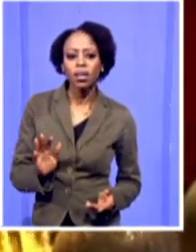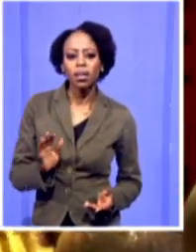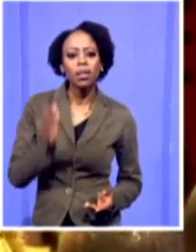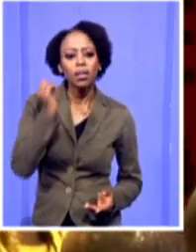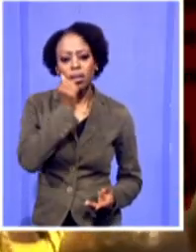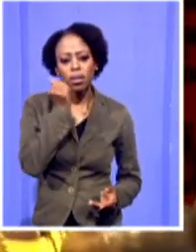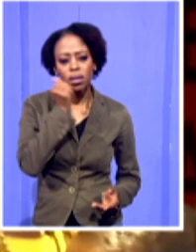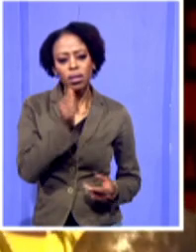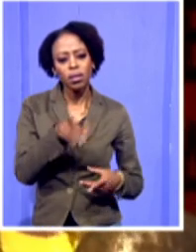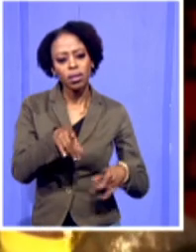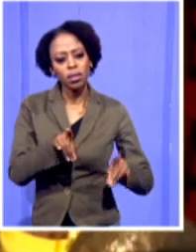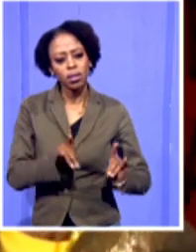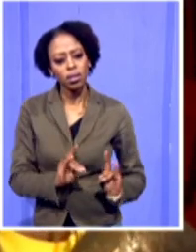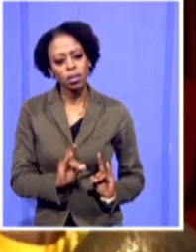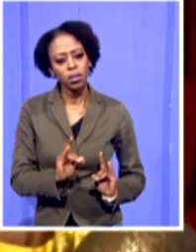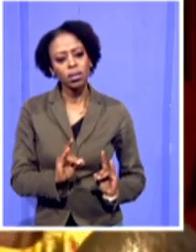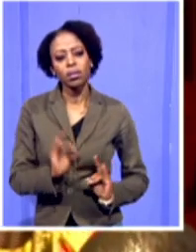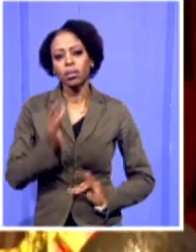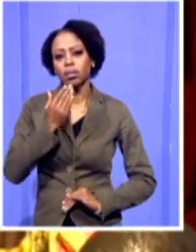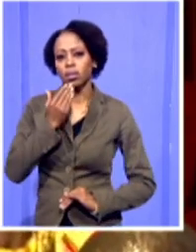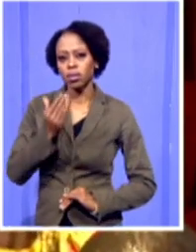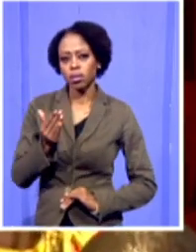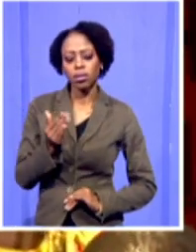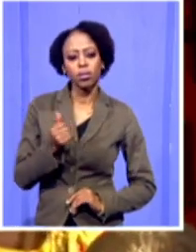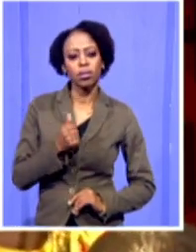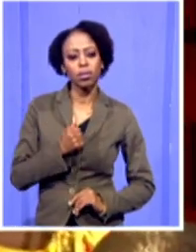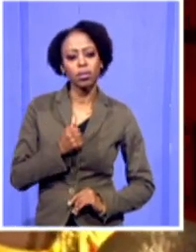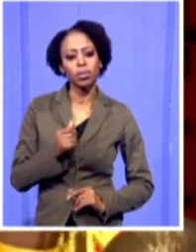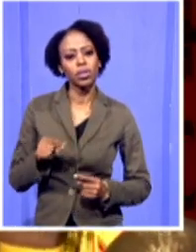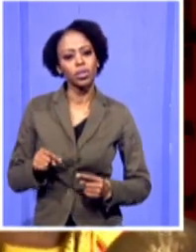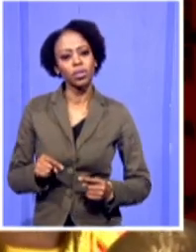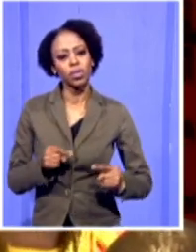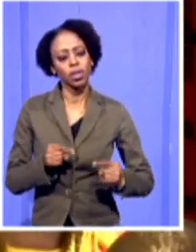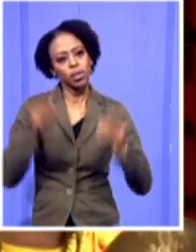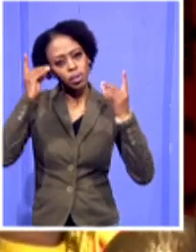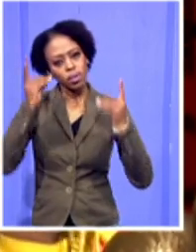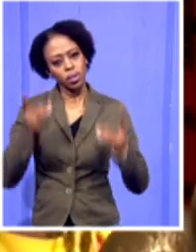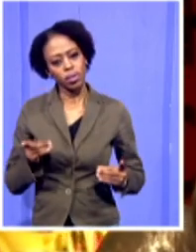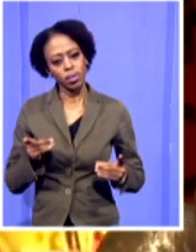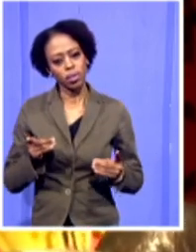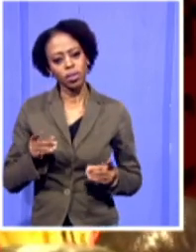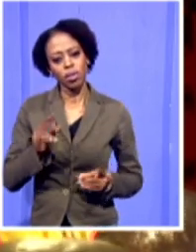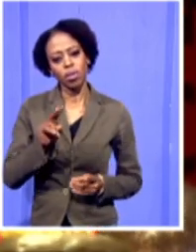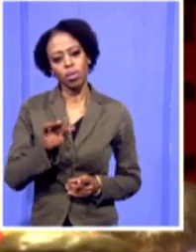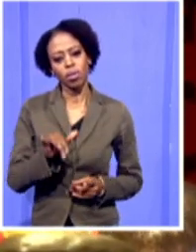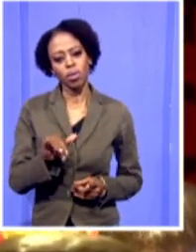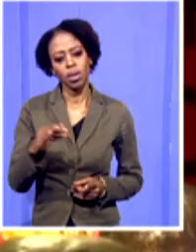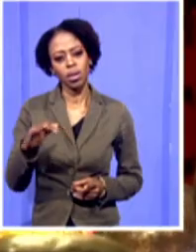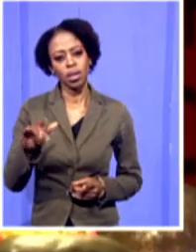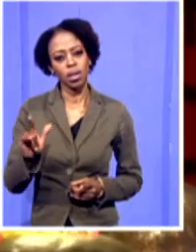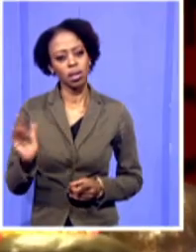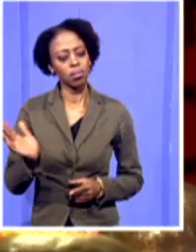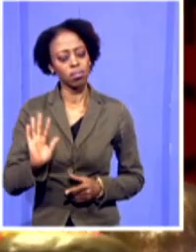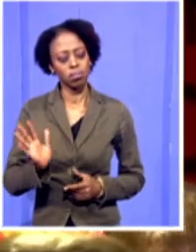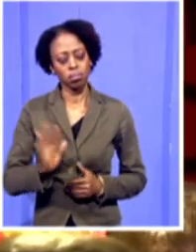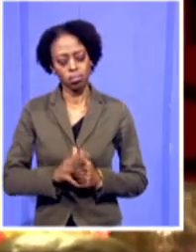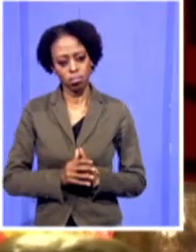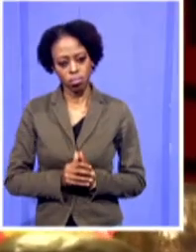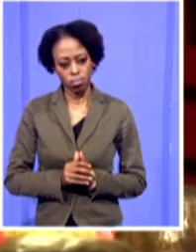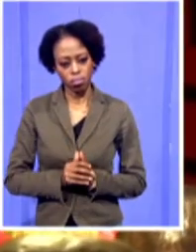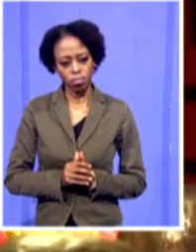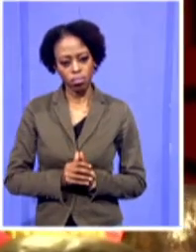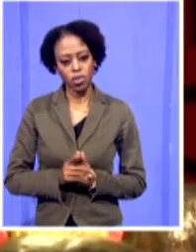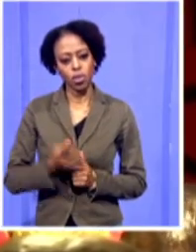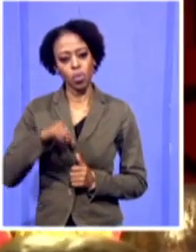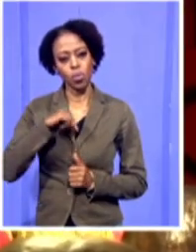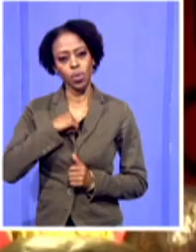apology. Thanks, Chair. We are not challenging the ruling as the YCL. We entirely